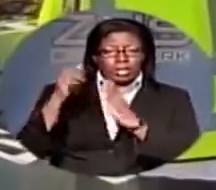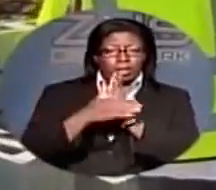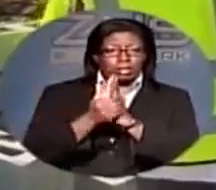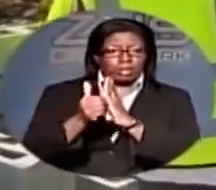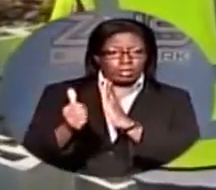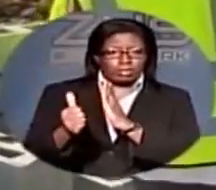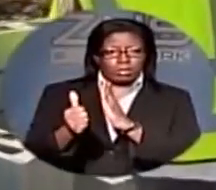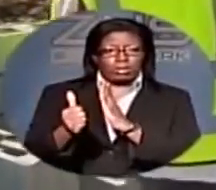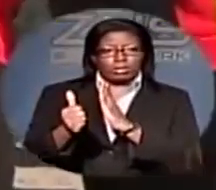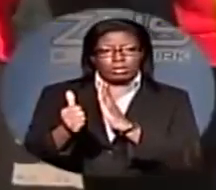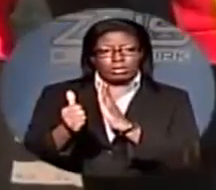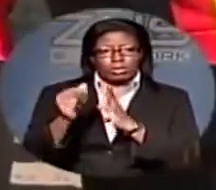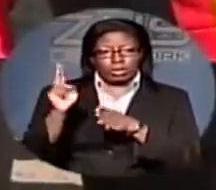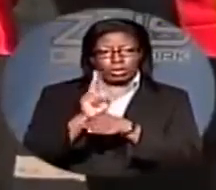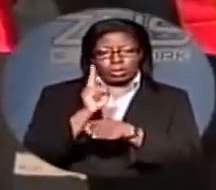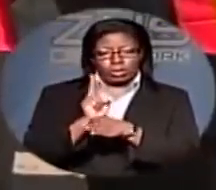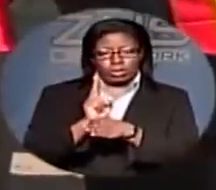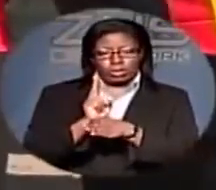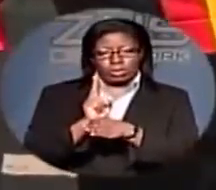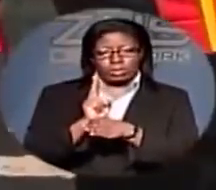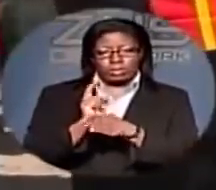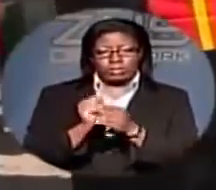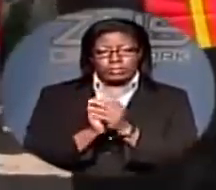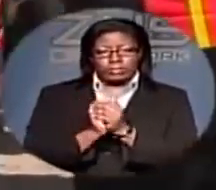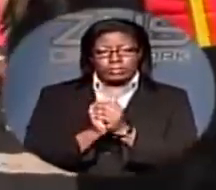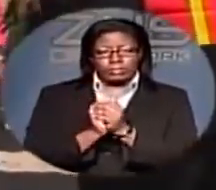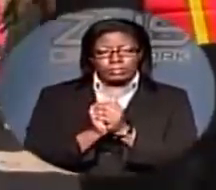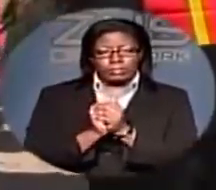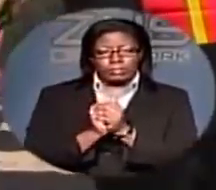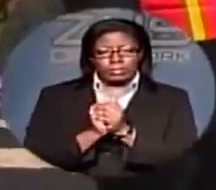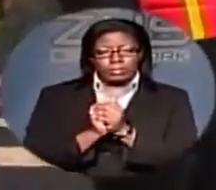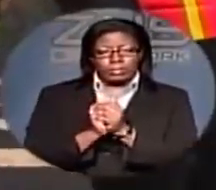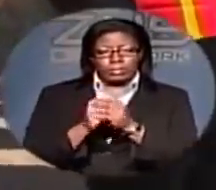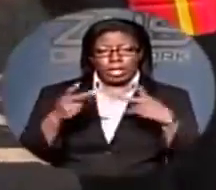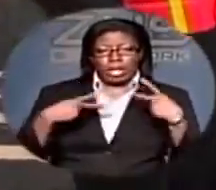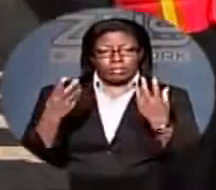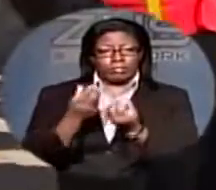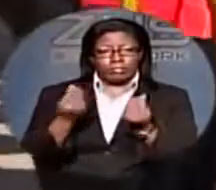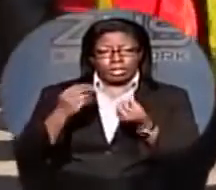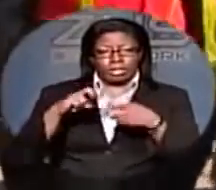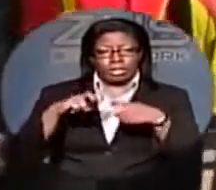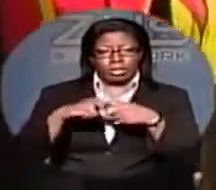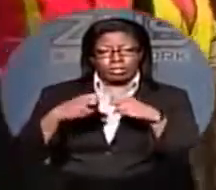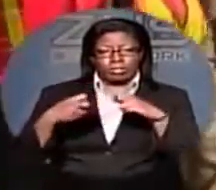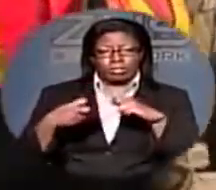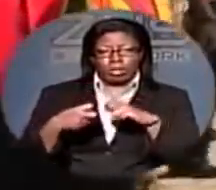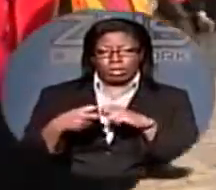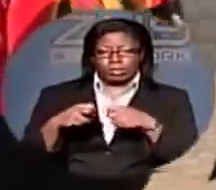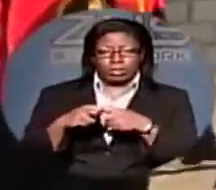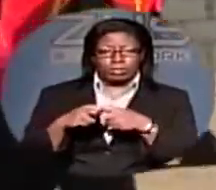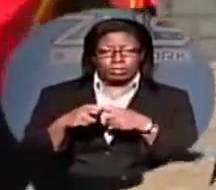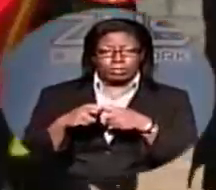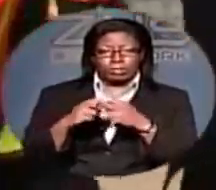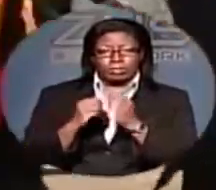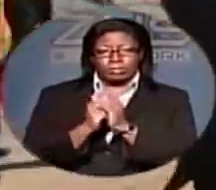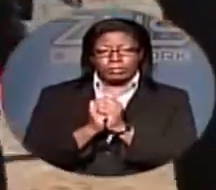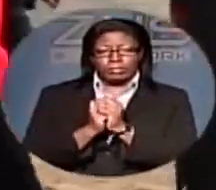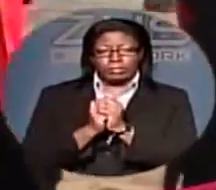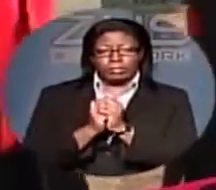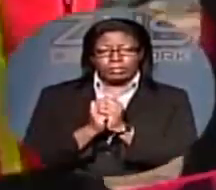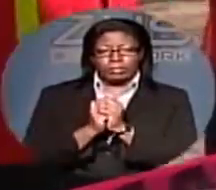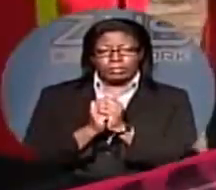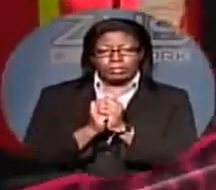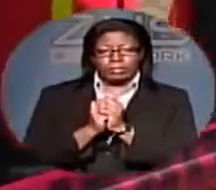and the connections we use to connection the project. We've had no difficulty so far. We don't anticipate any, and things are moving quite